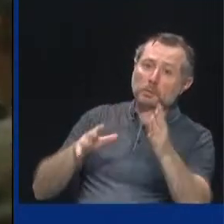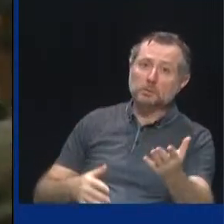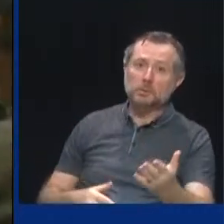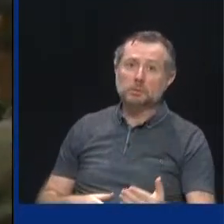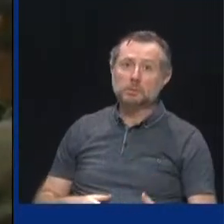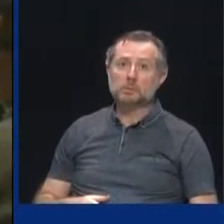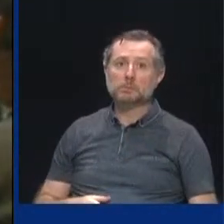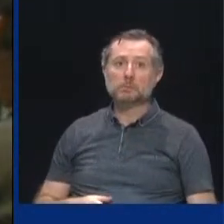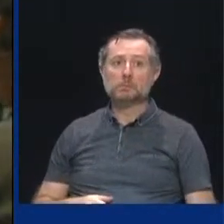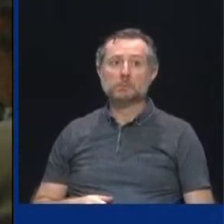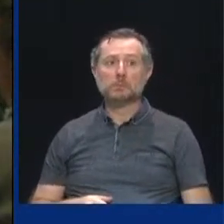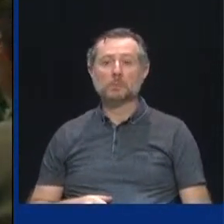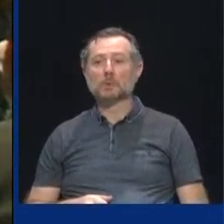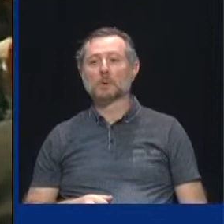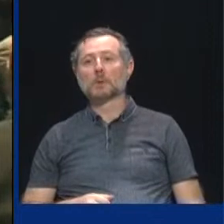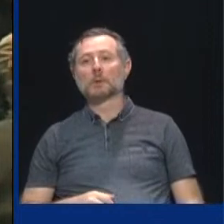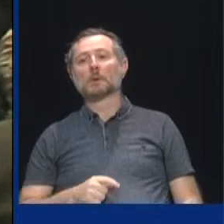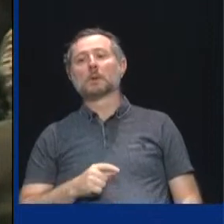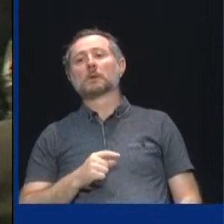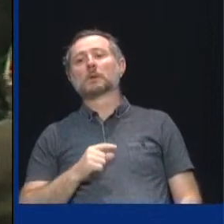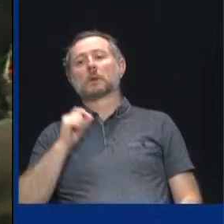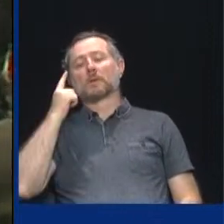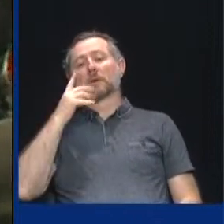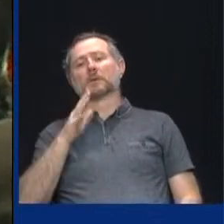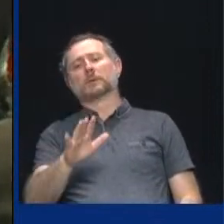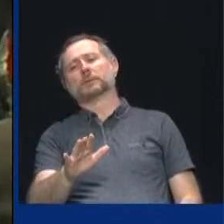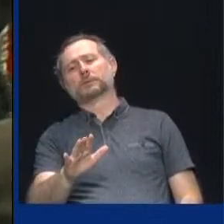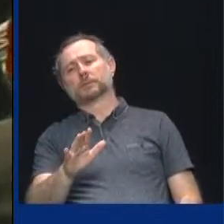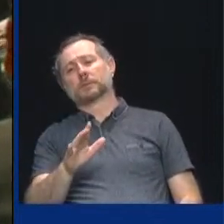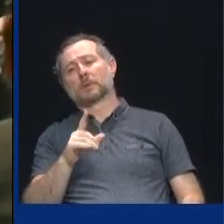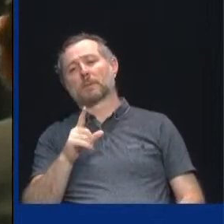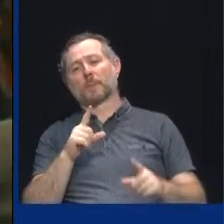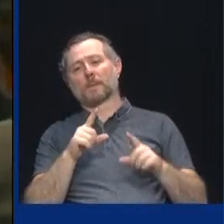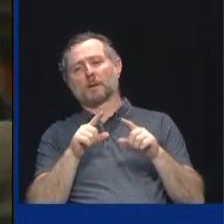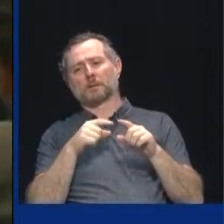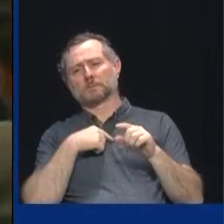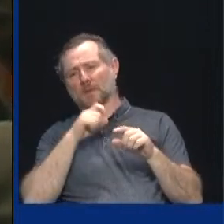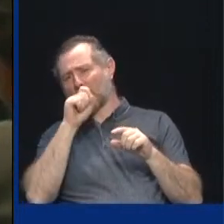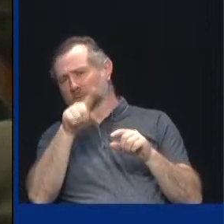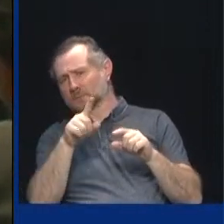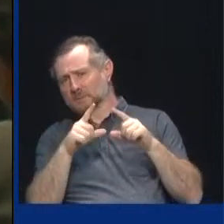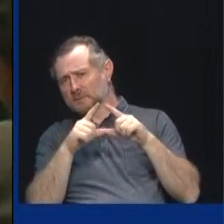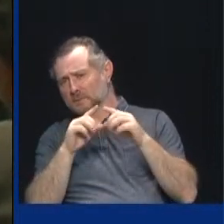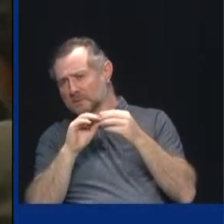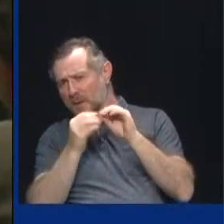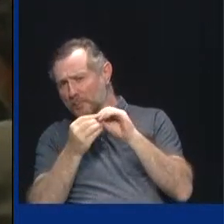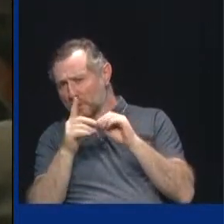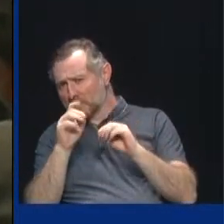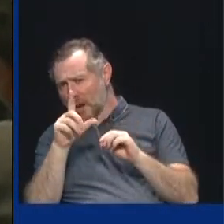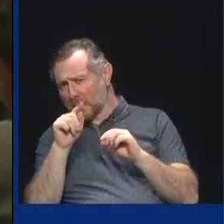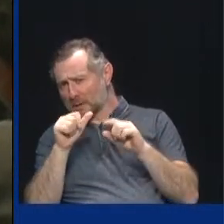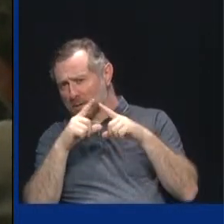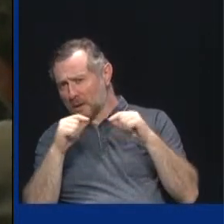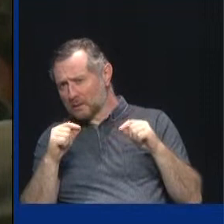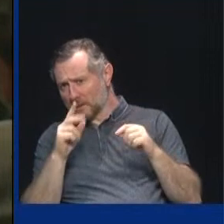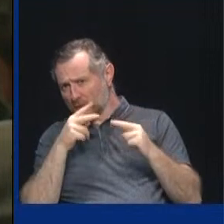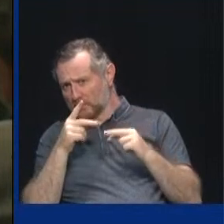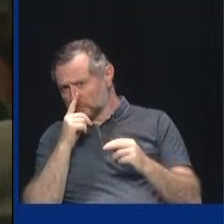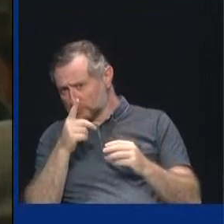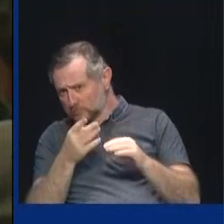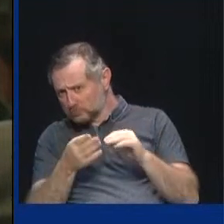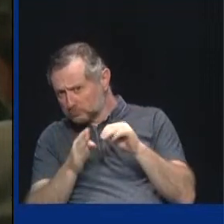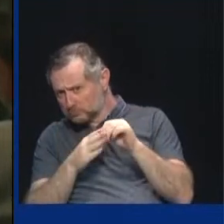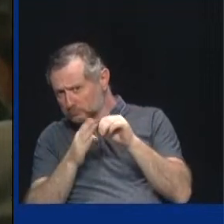Delta variant and also given the fact that these indicators are going up, you see what's going on in France where